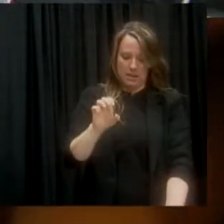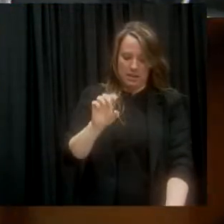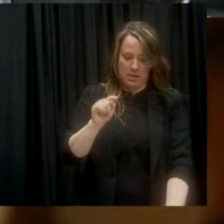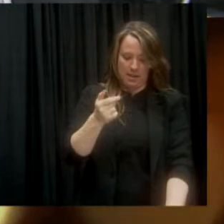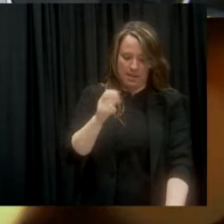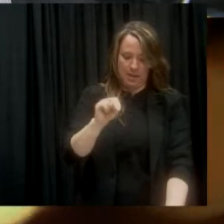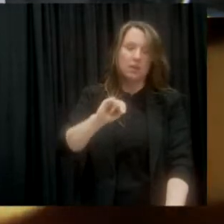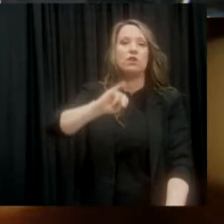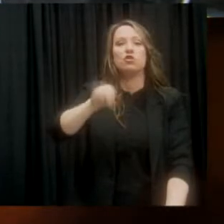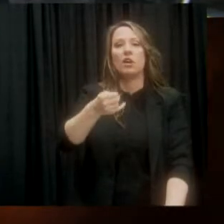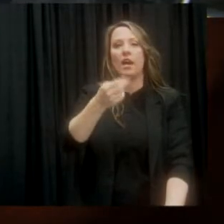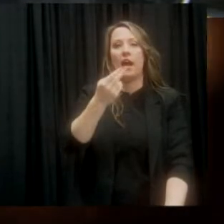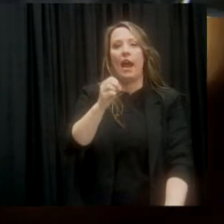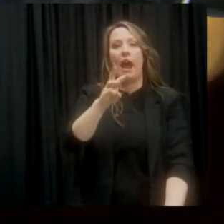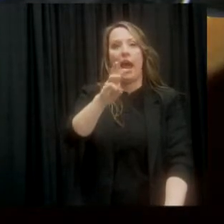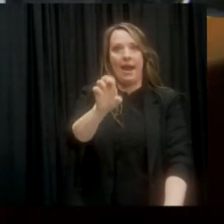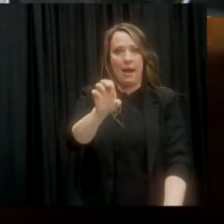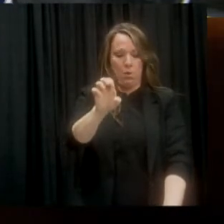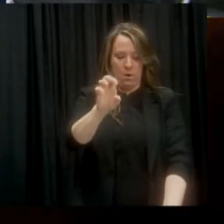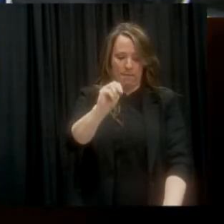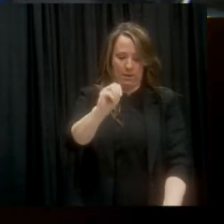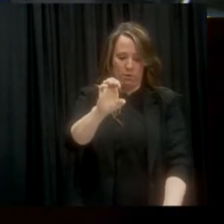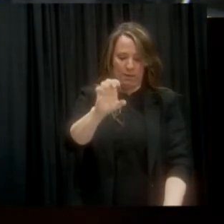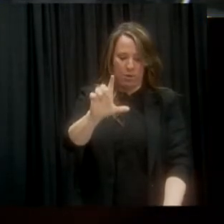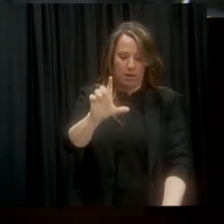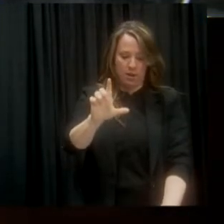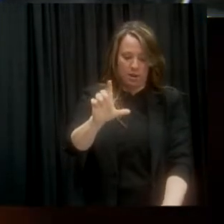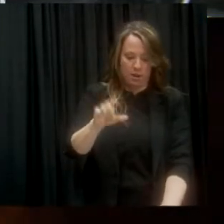Ethan J. Howe, magna cum laude.